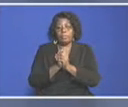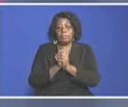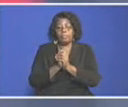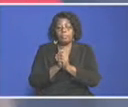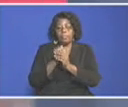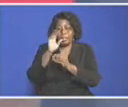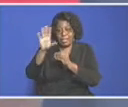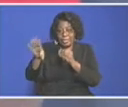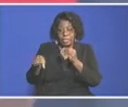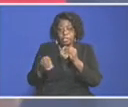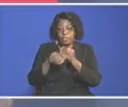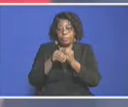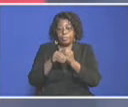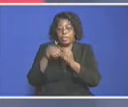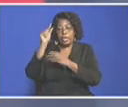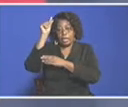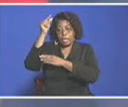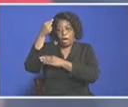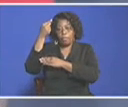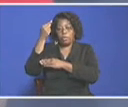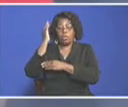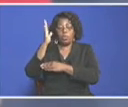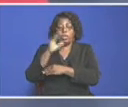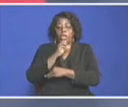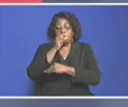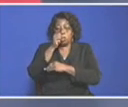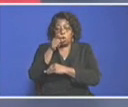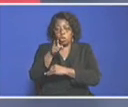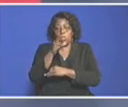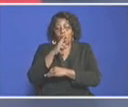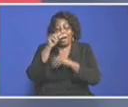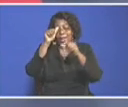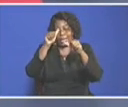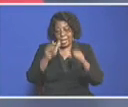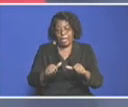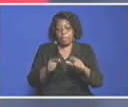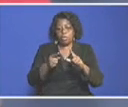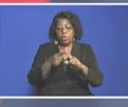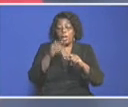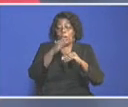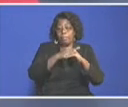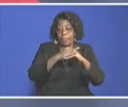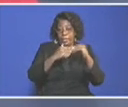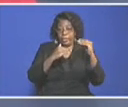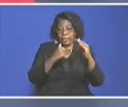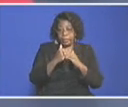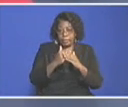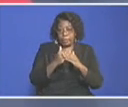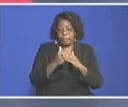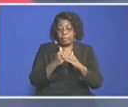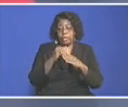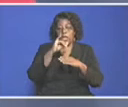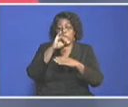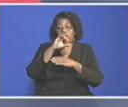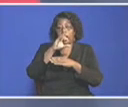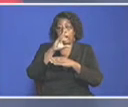In addition to that, the government would ensure that you are able to build duty-free.